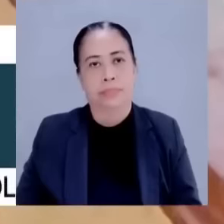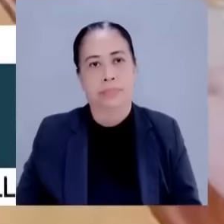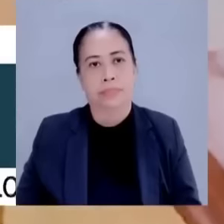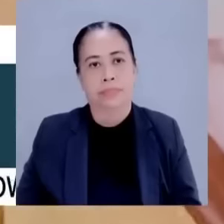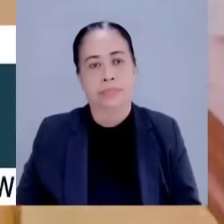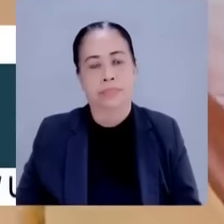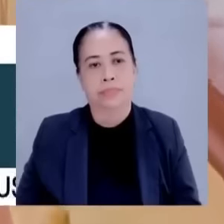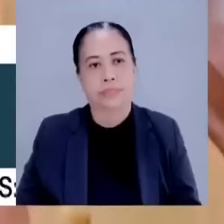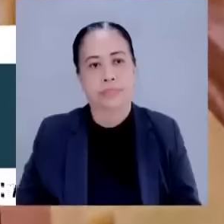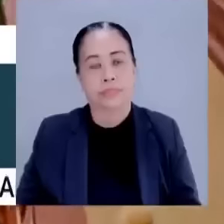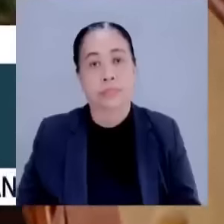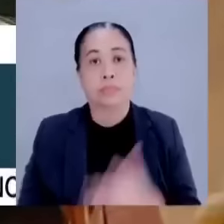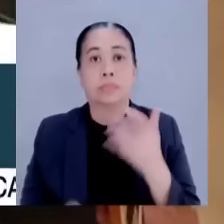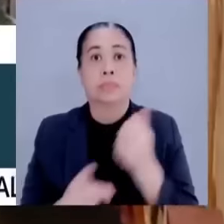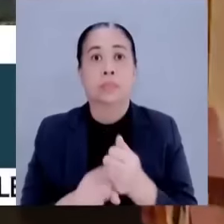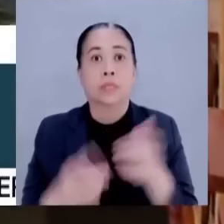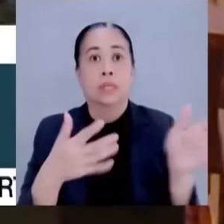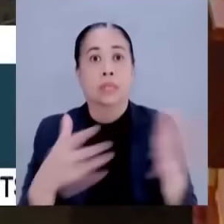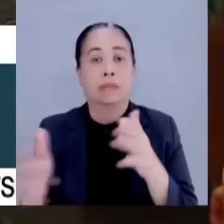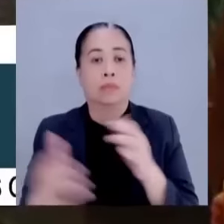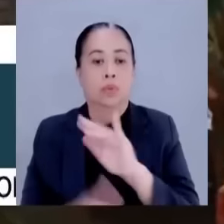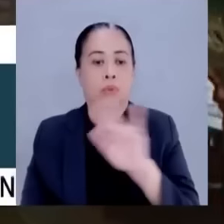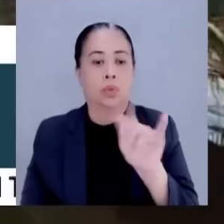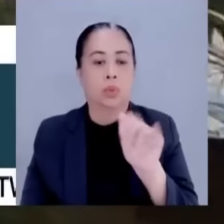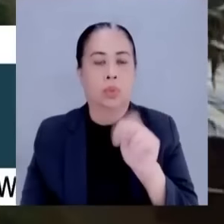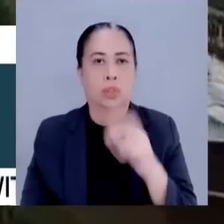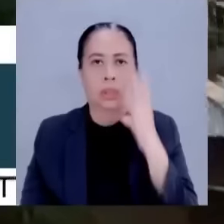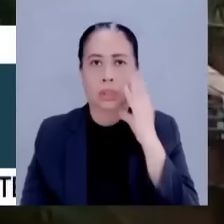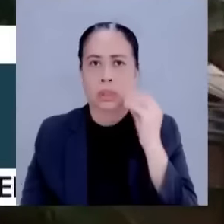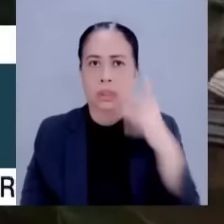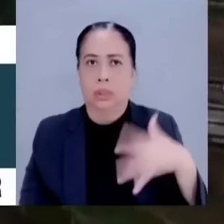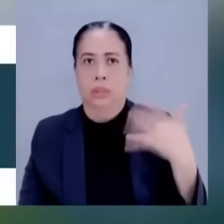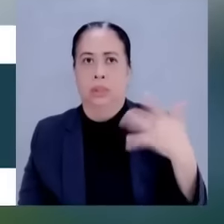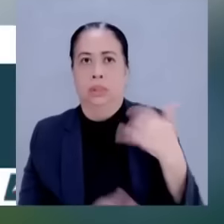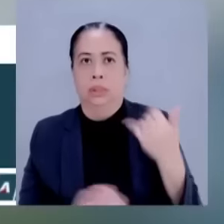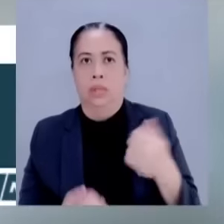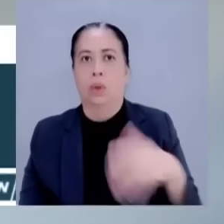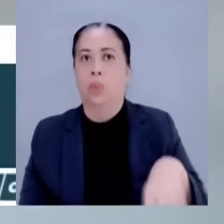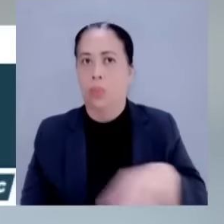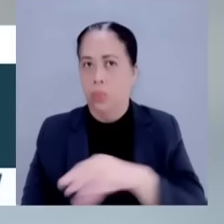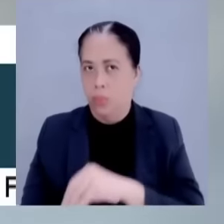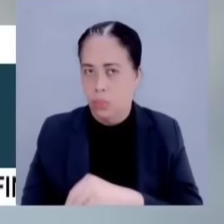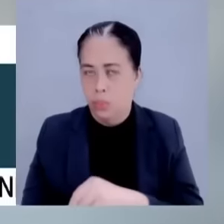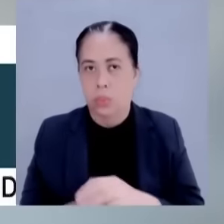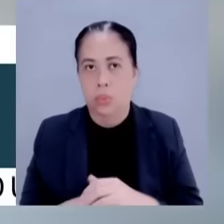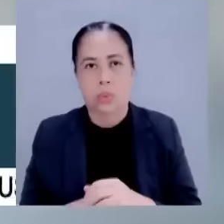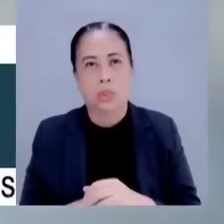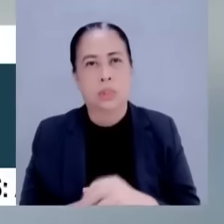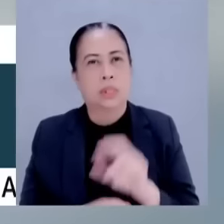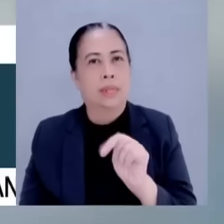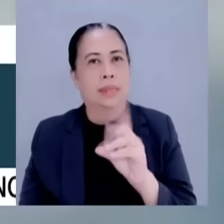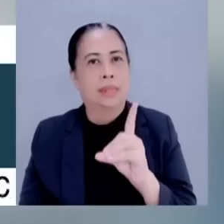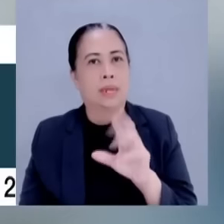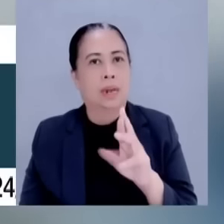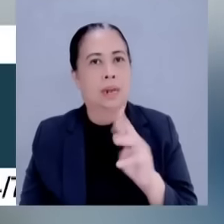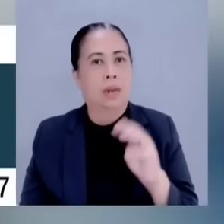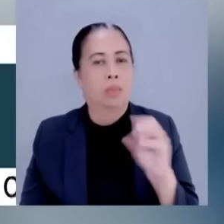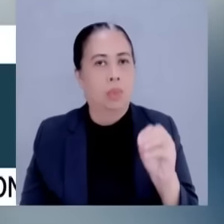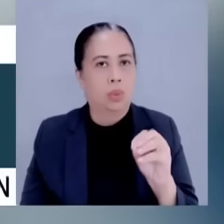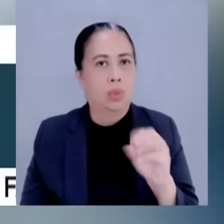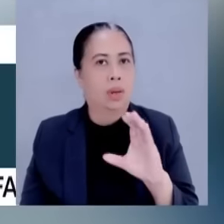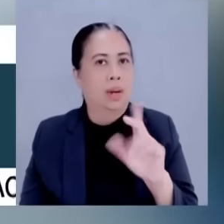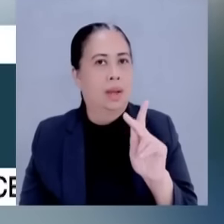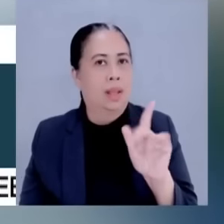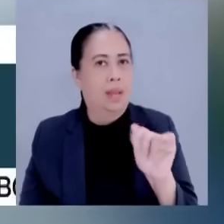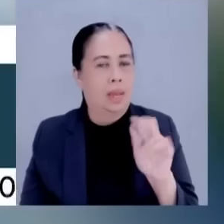The effects of Typhoon Hulyan are now being felt in the northern part of Cagayan. Footage from MDRMO Calayan shows strong